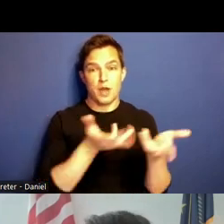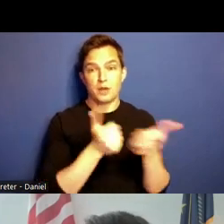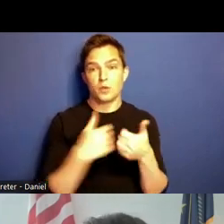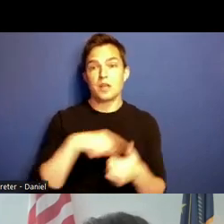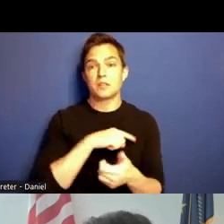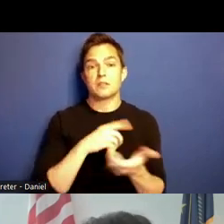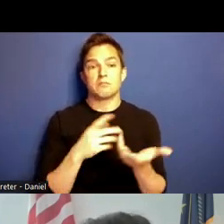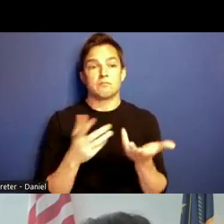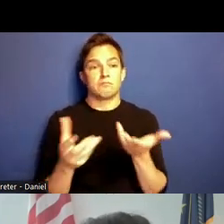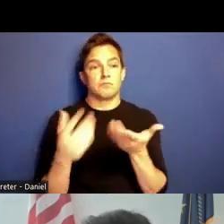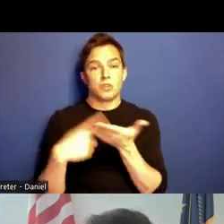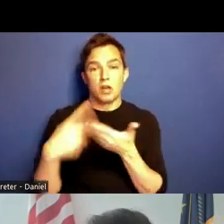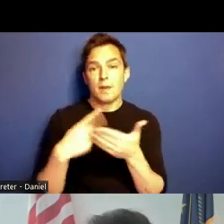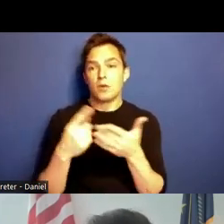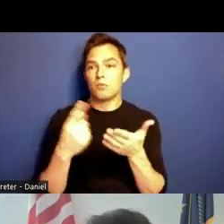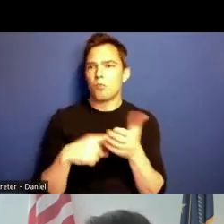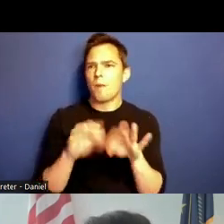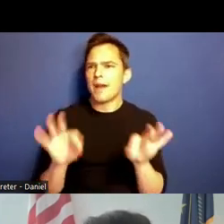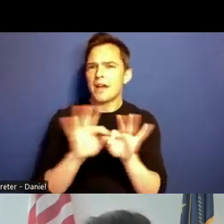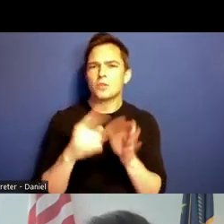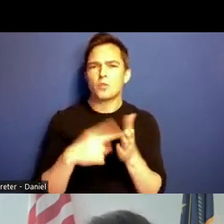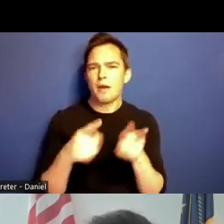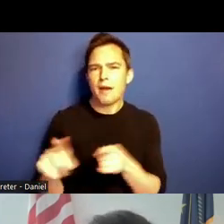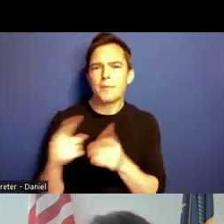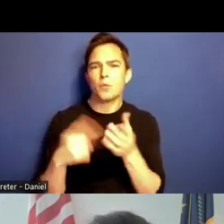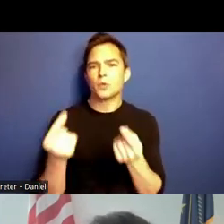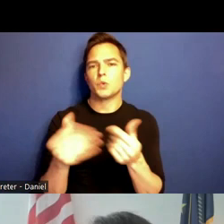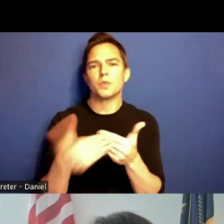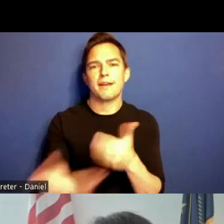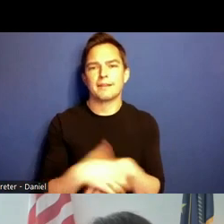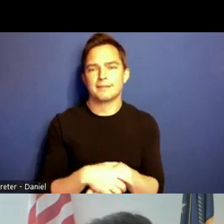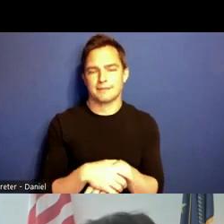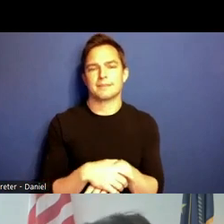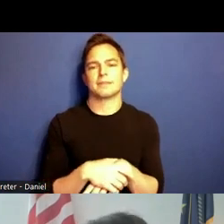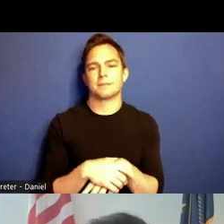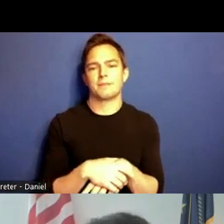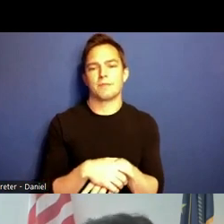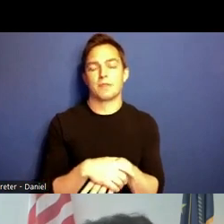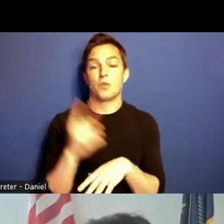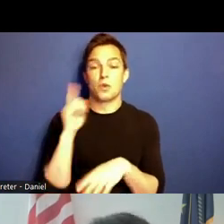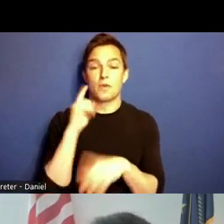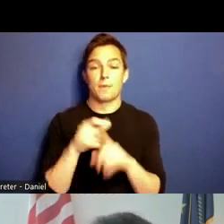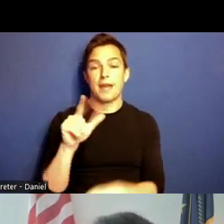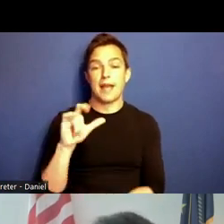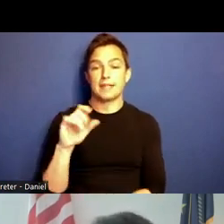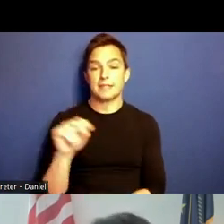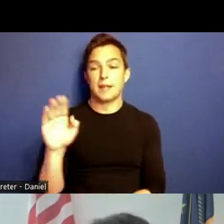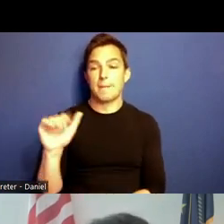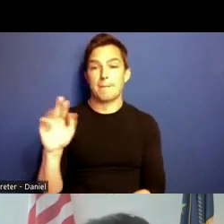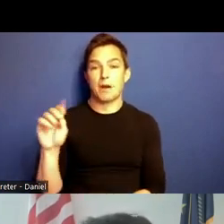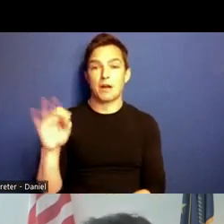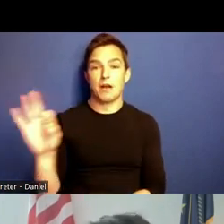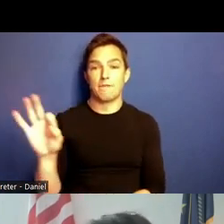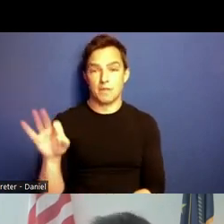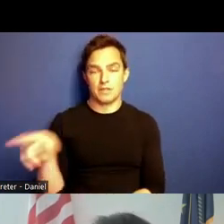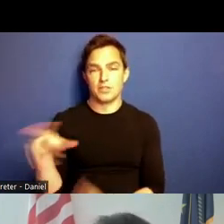us about what matters, what happened, what can we do next. We heard from Alison Barkoff, who discussed